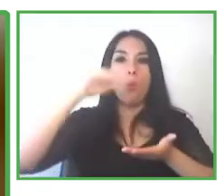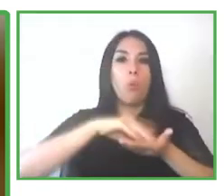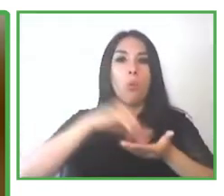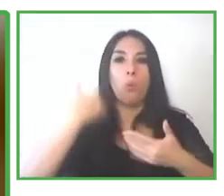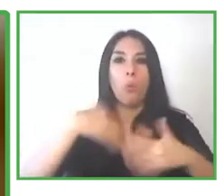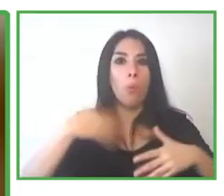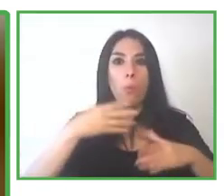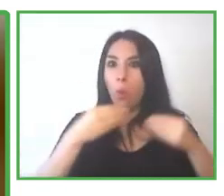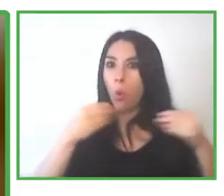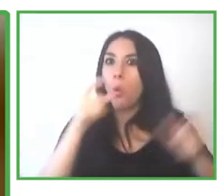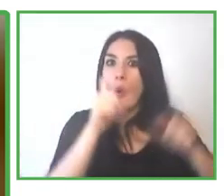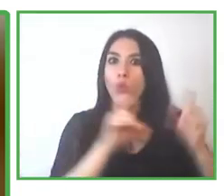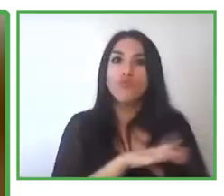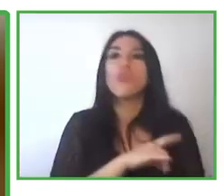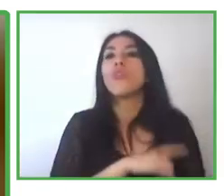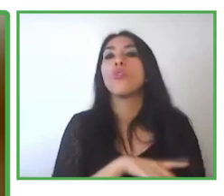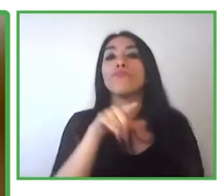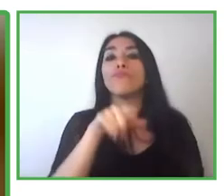probably